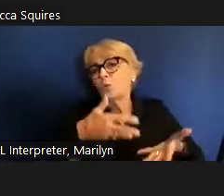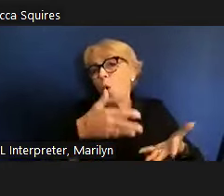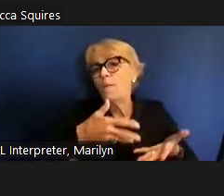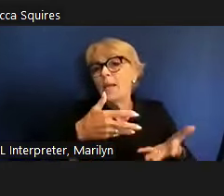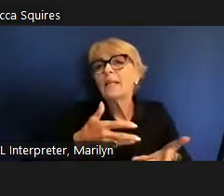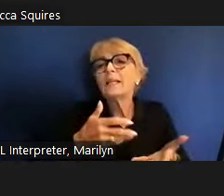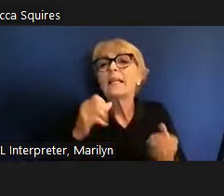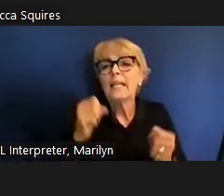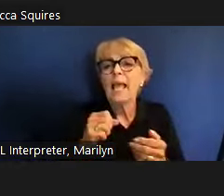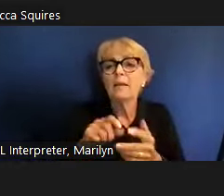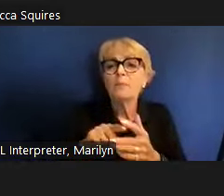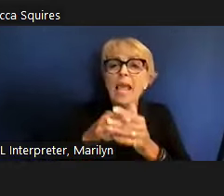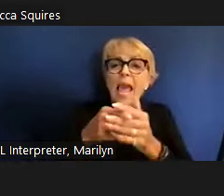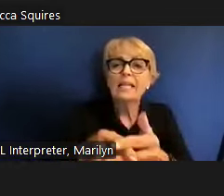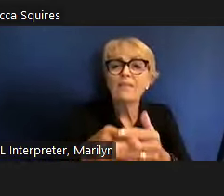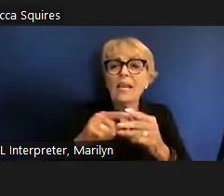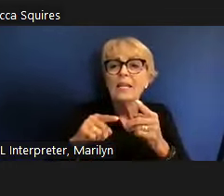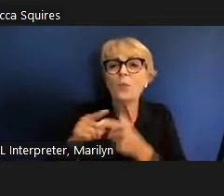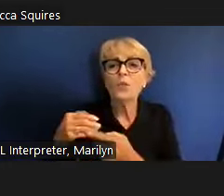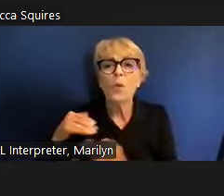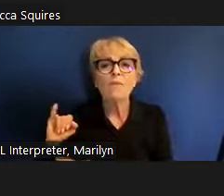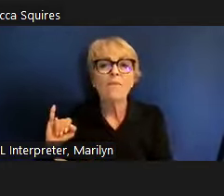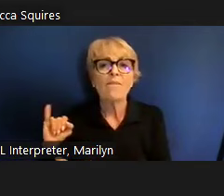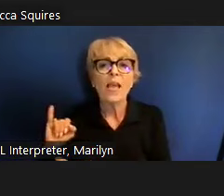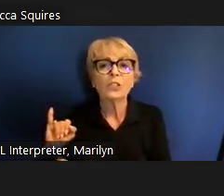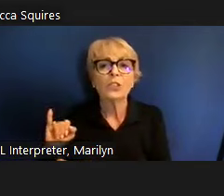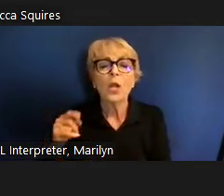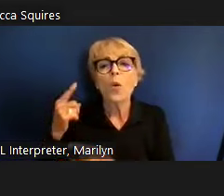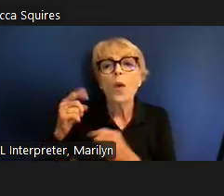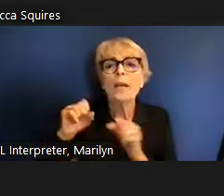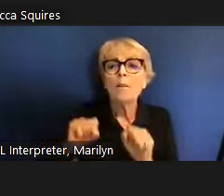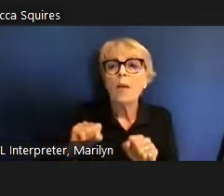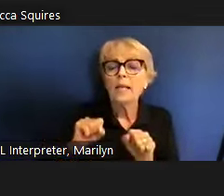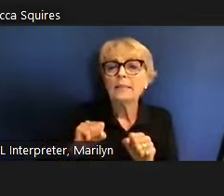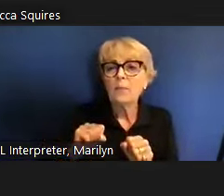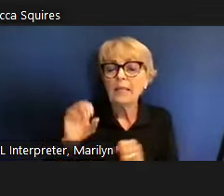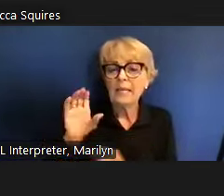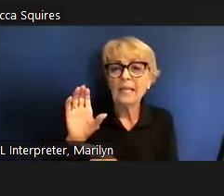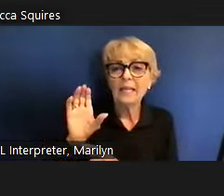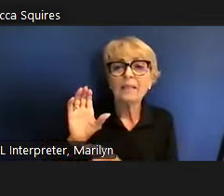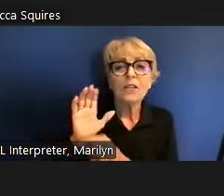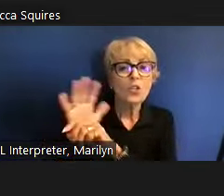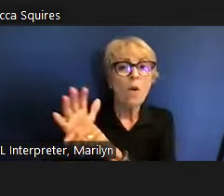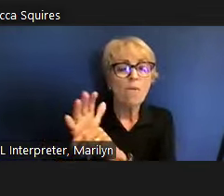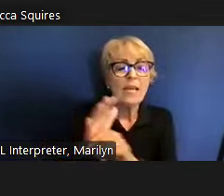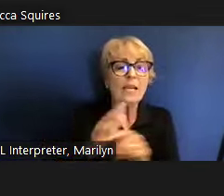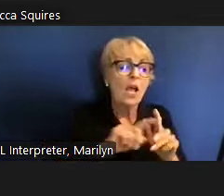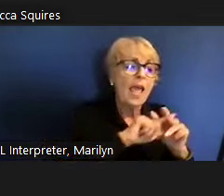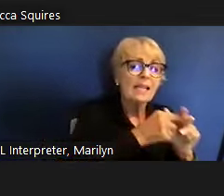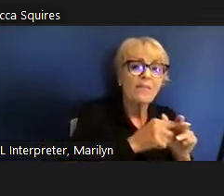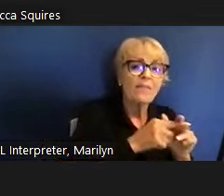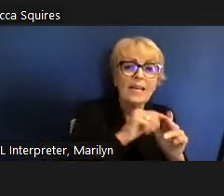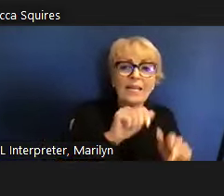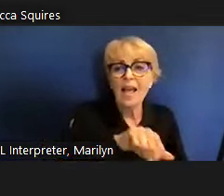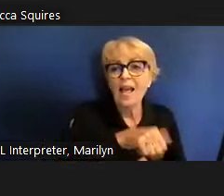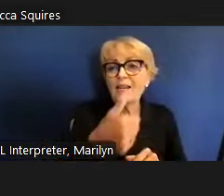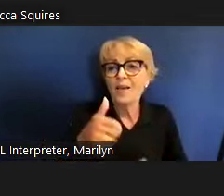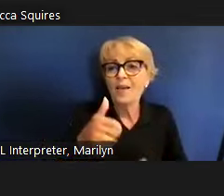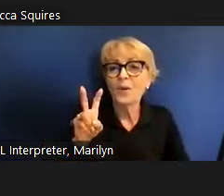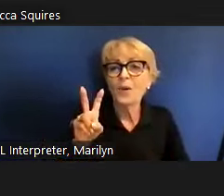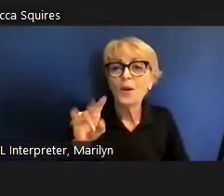get activated when you have an infection. So one possibility is that COVID activated another virus. One of the big,